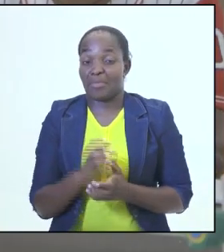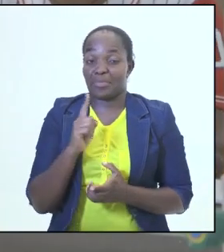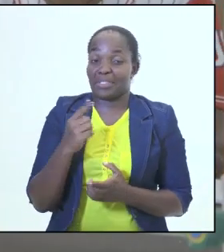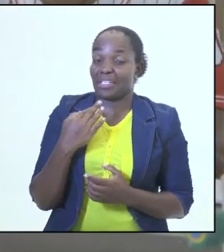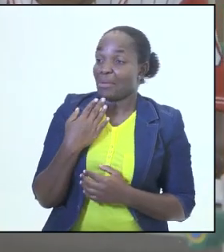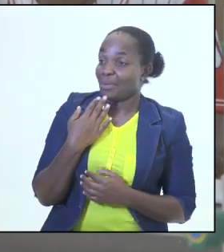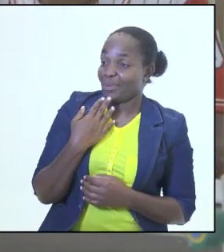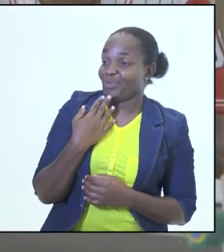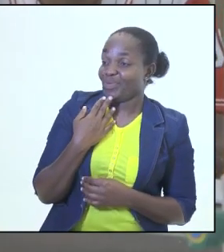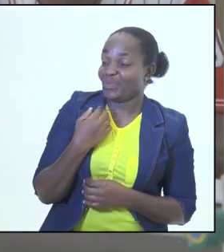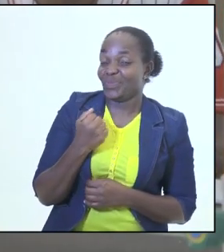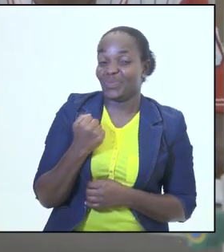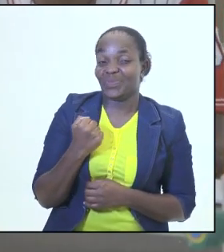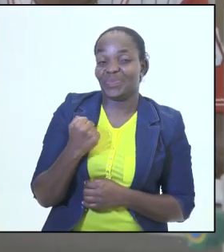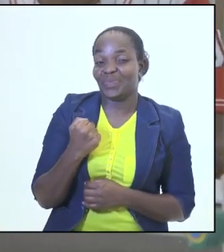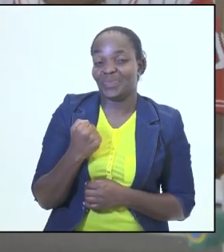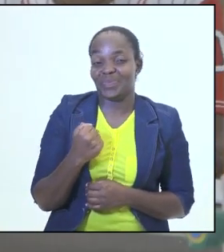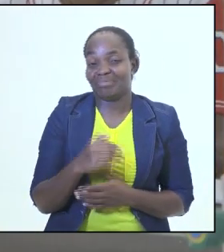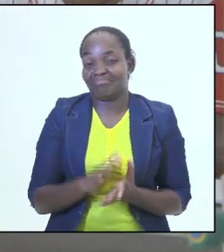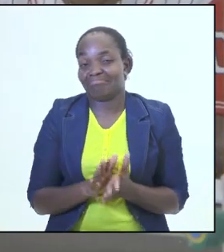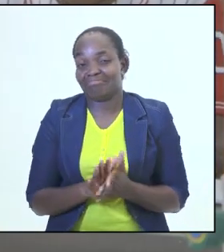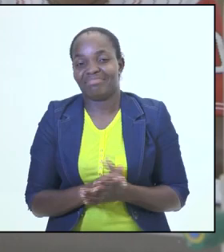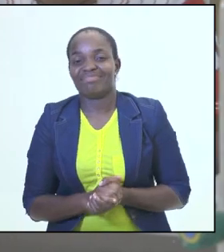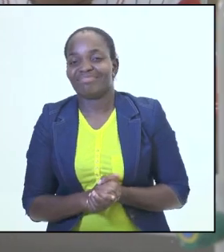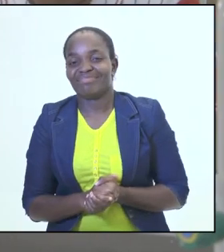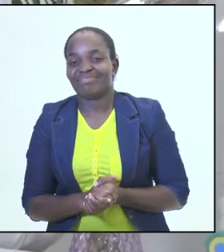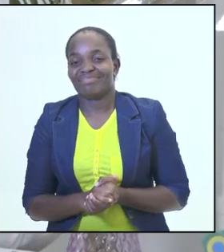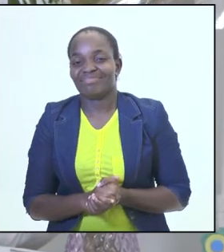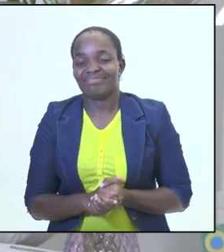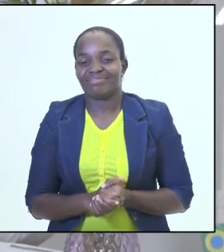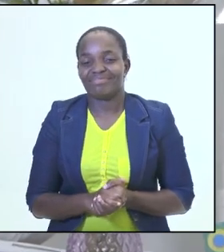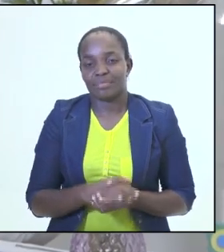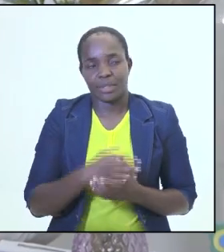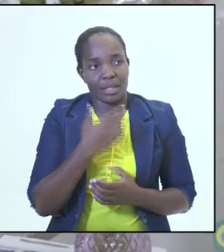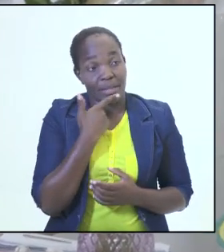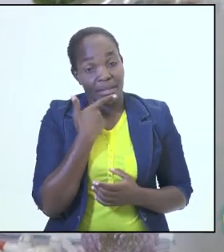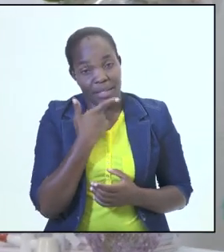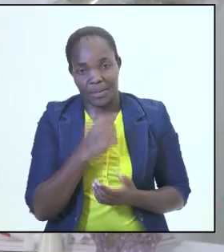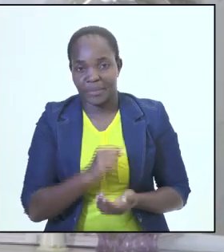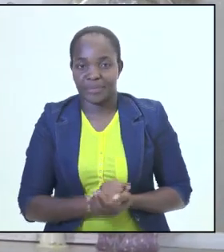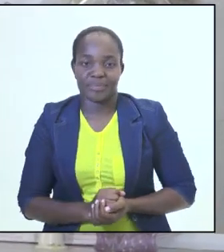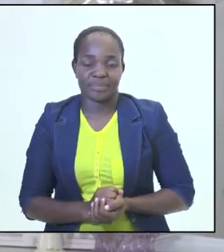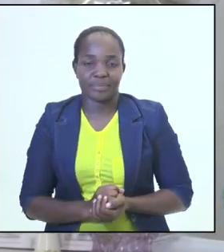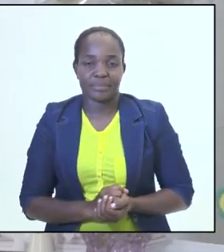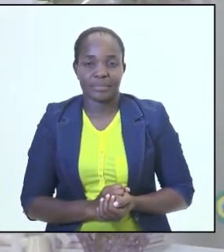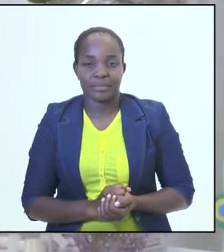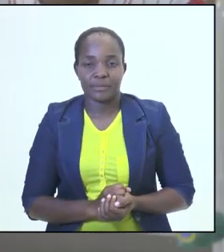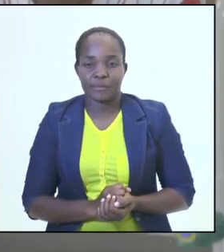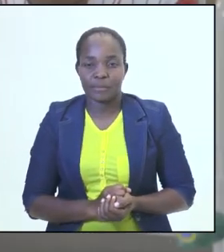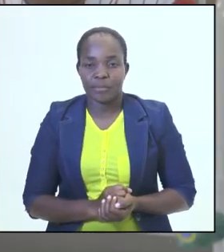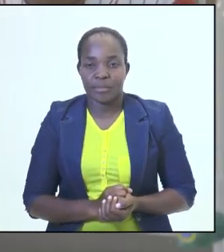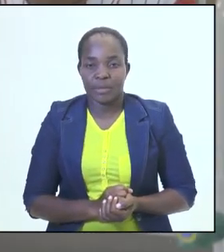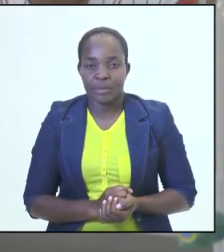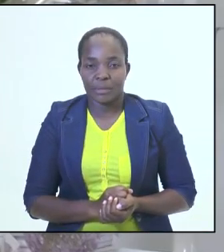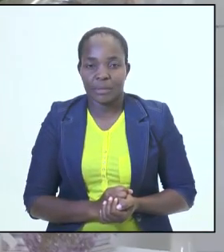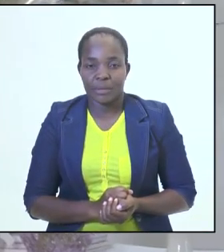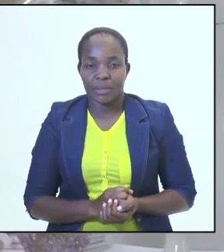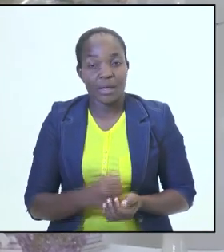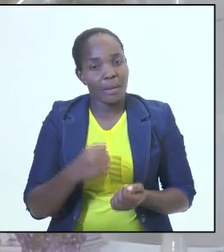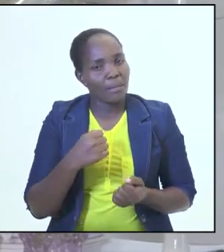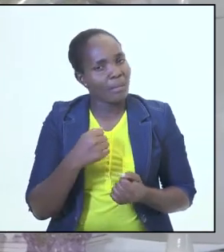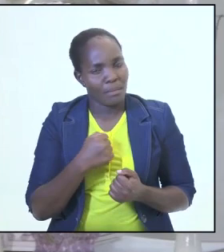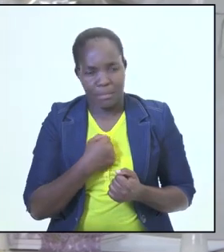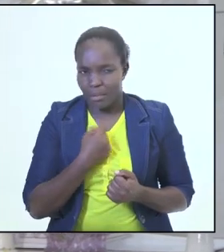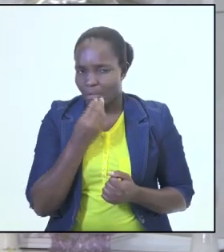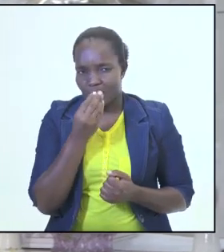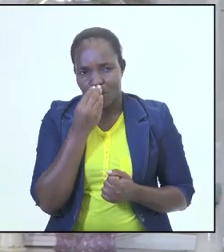say your class looks awfully pretty with all these flowers. Thank you, Mervyn. I'm afraid we're going to have to cut most of